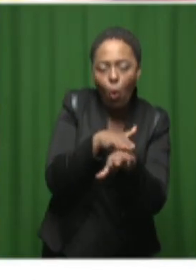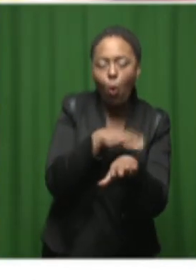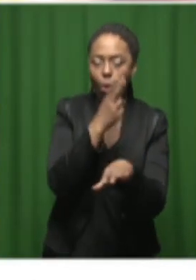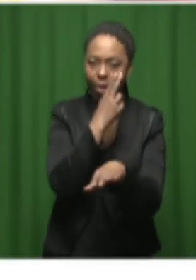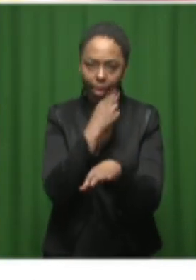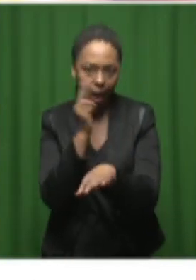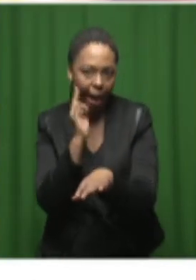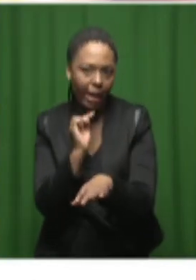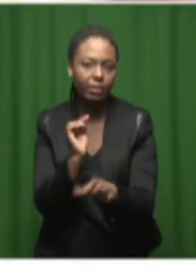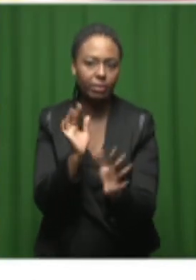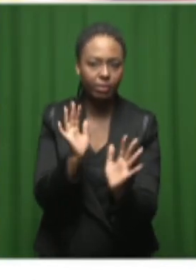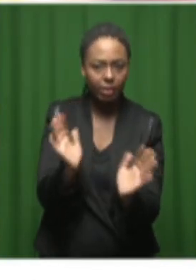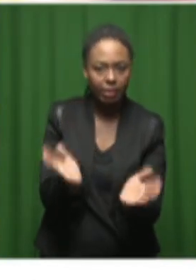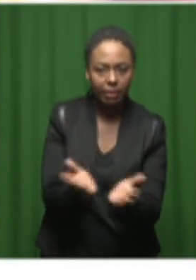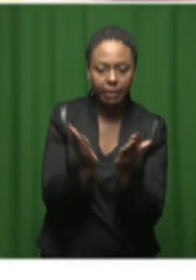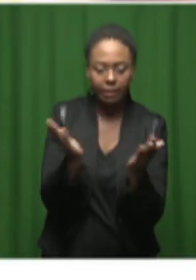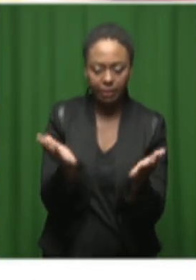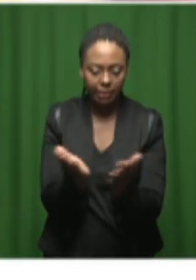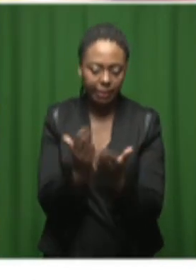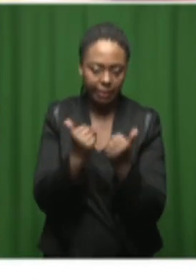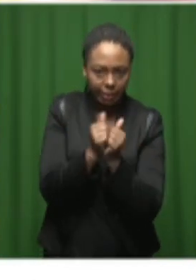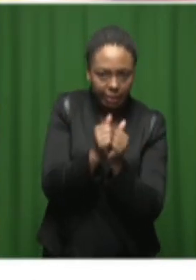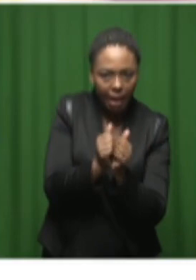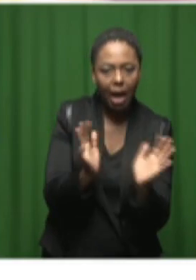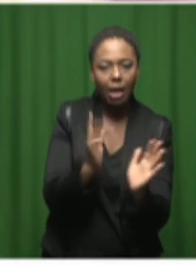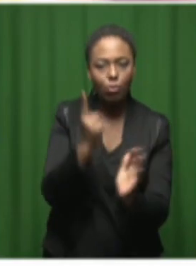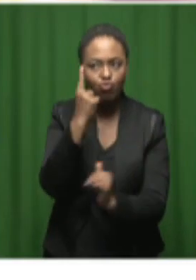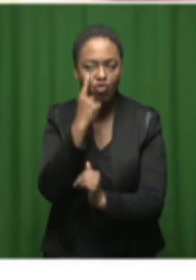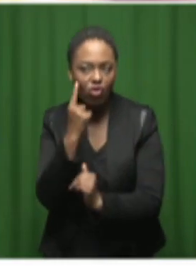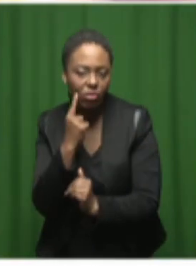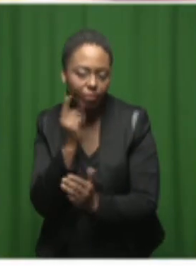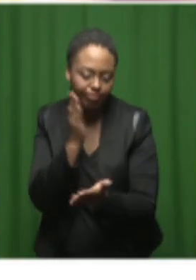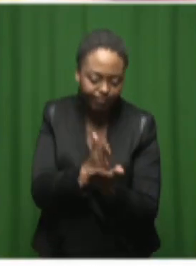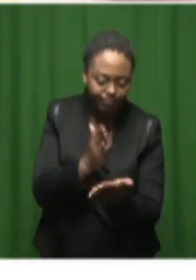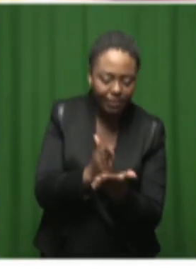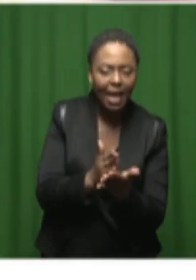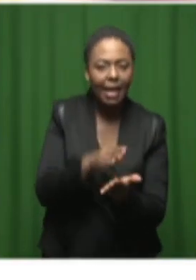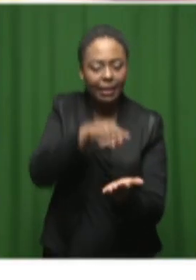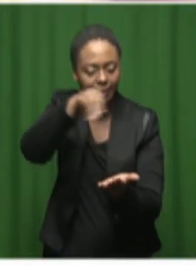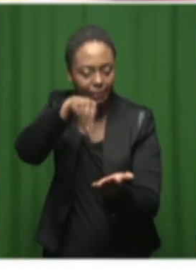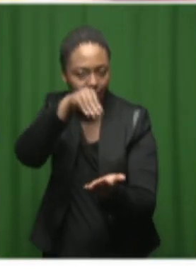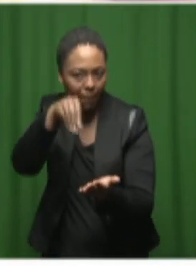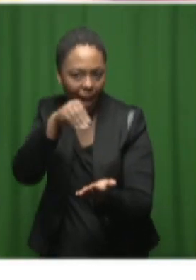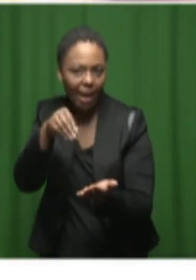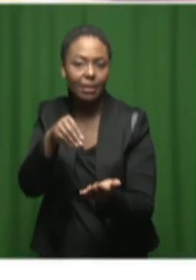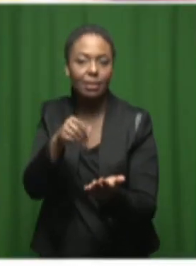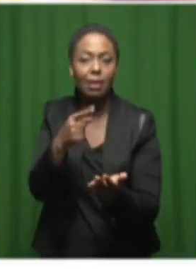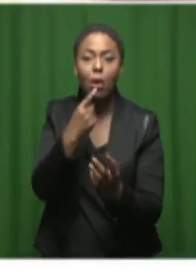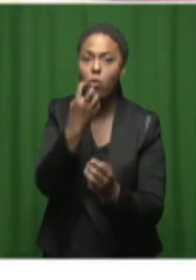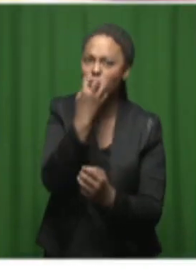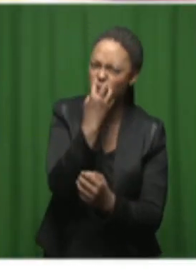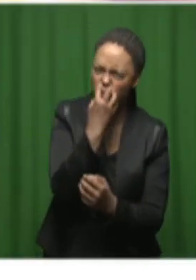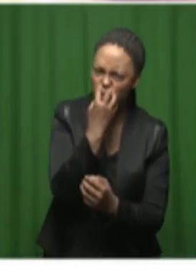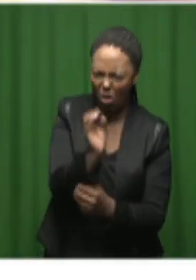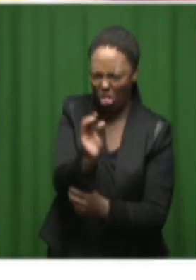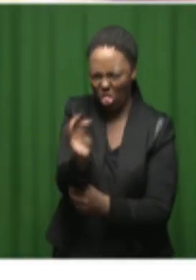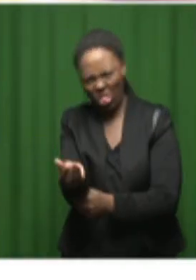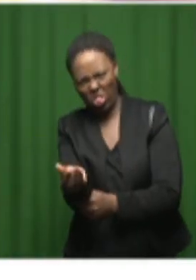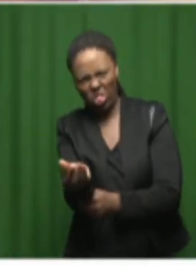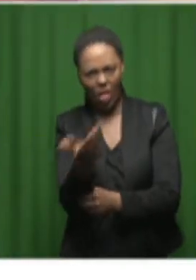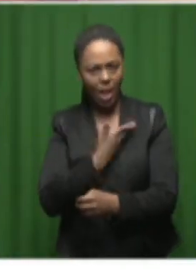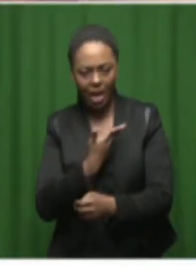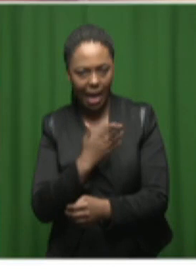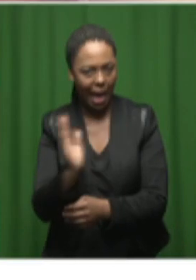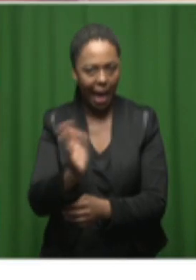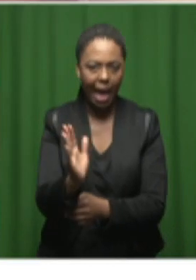start my process with onion and fry my spices, but on a very, very low heat, and I develop the flavors as I go. Is